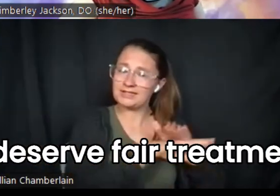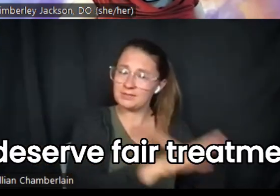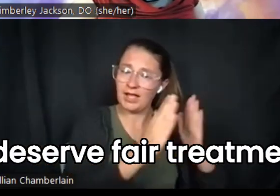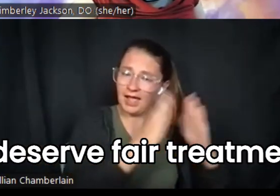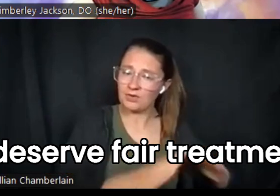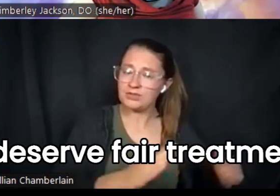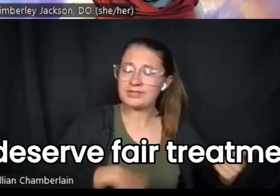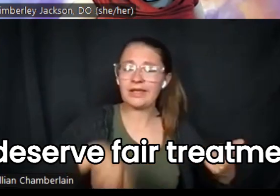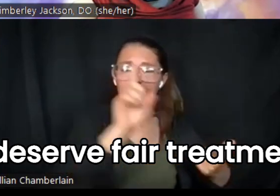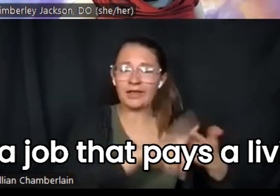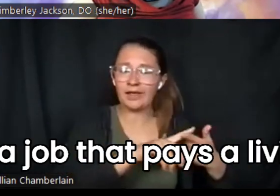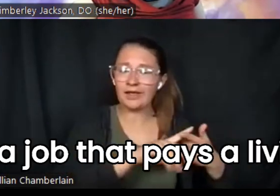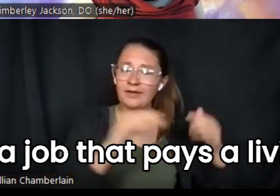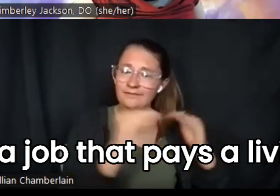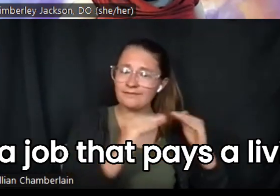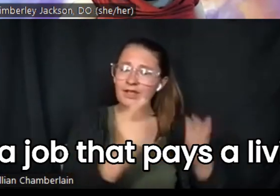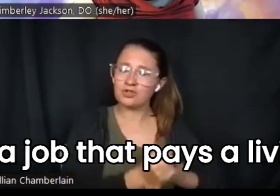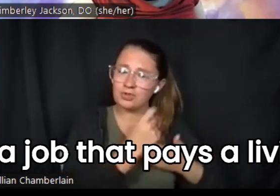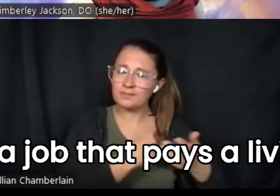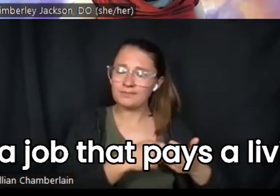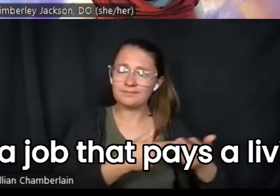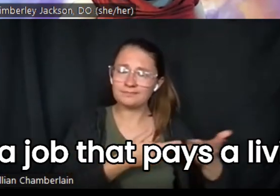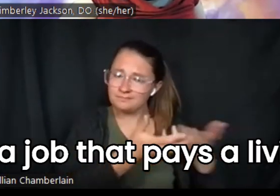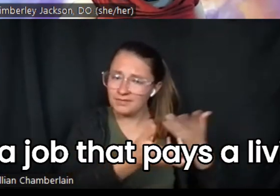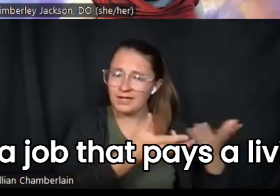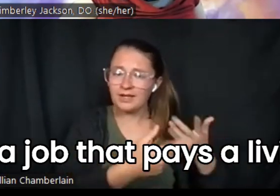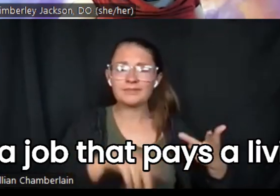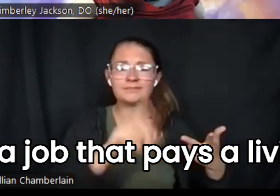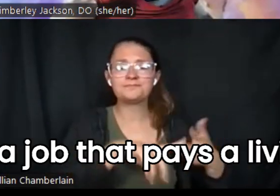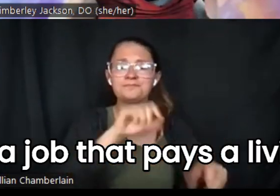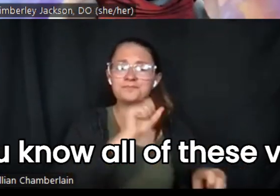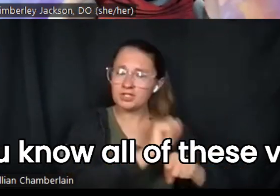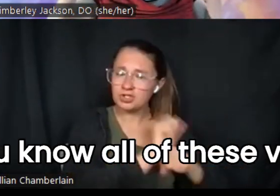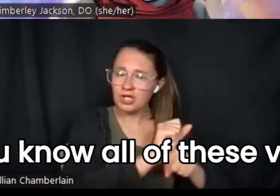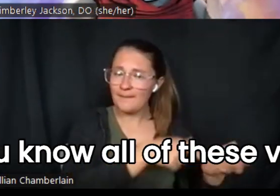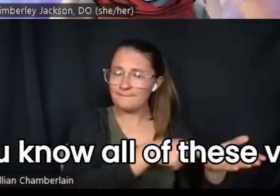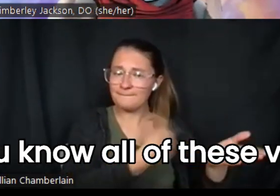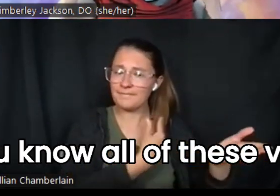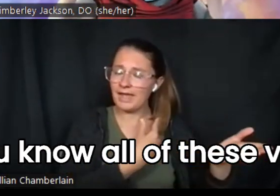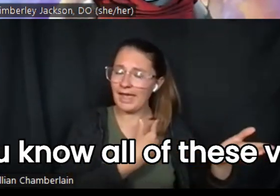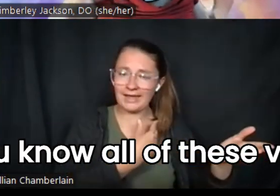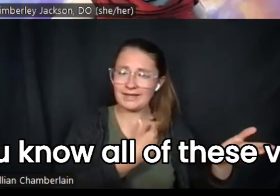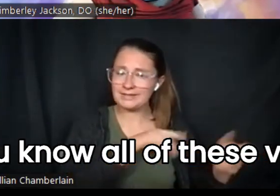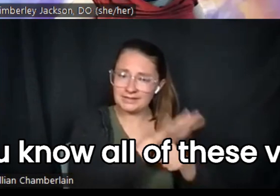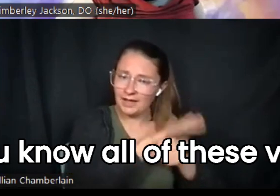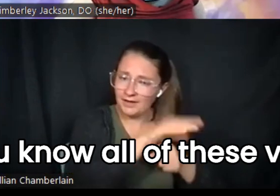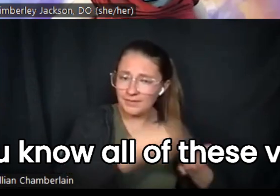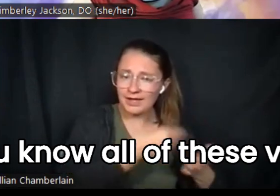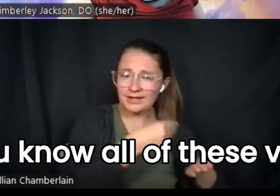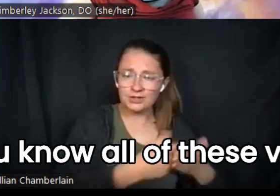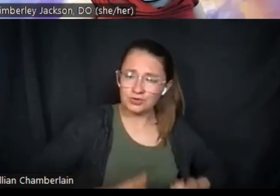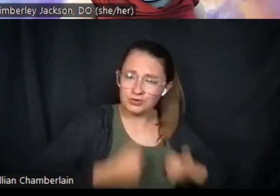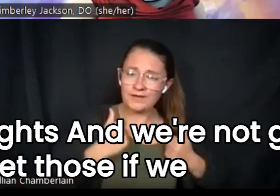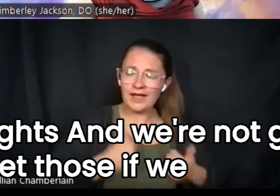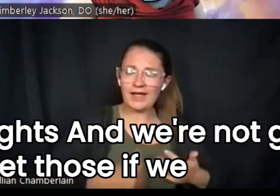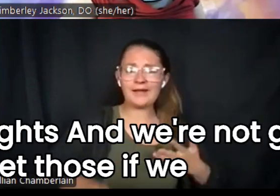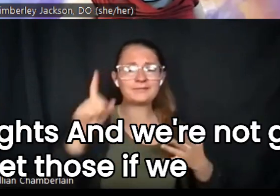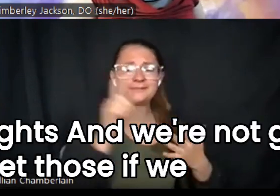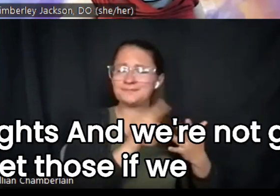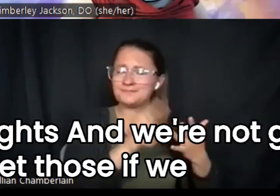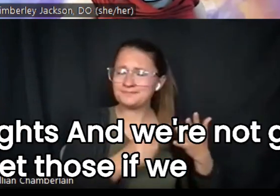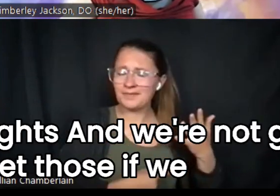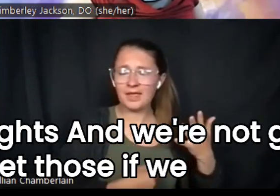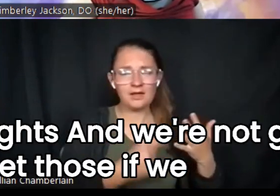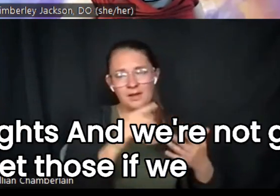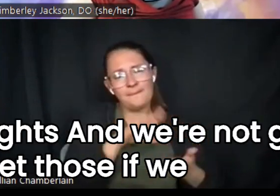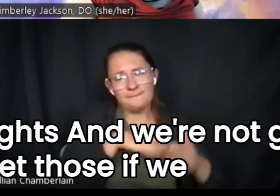deserve fair treatment. We deserve a job that pays a living wage. All of these very basic